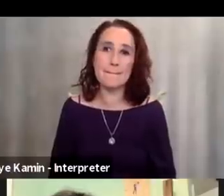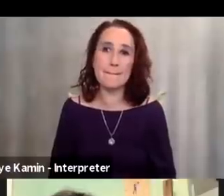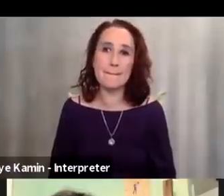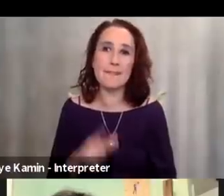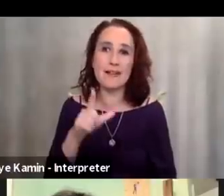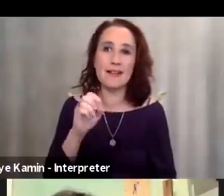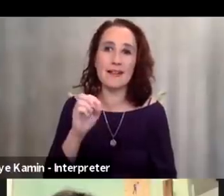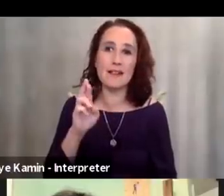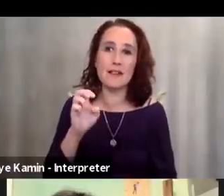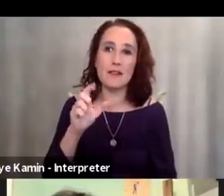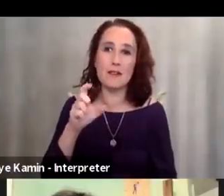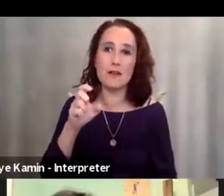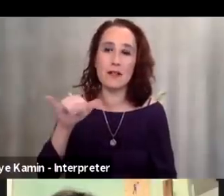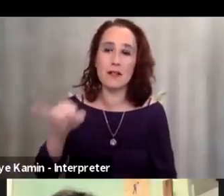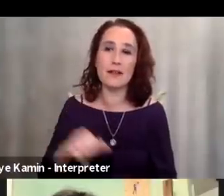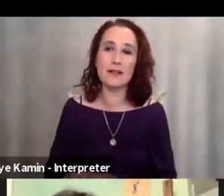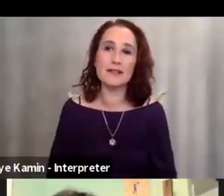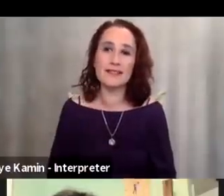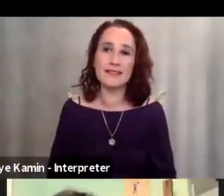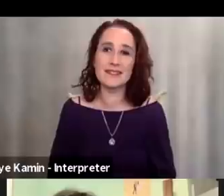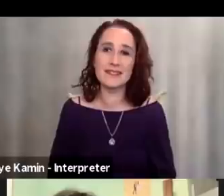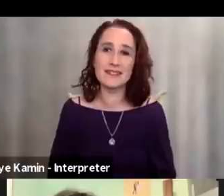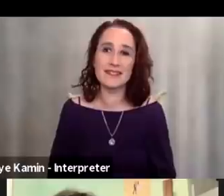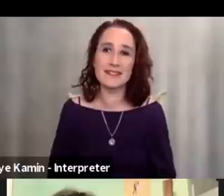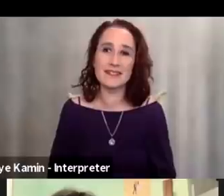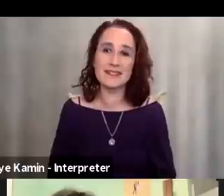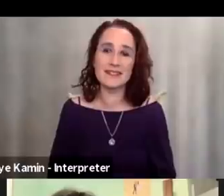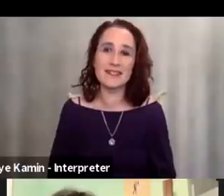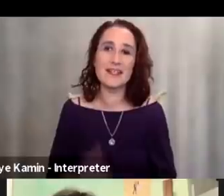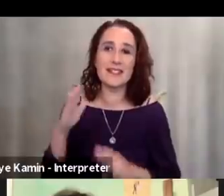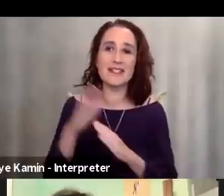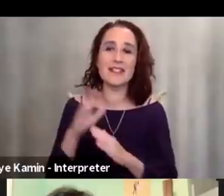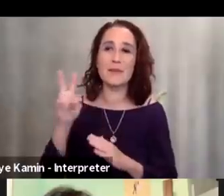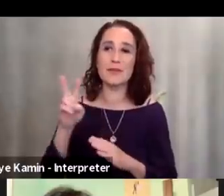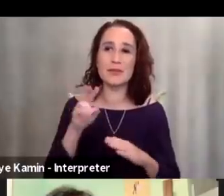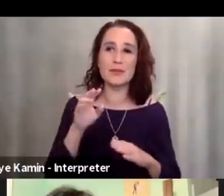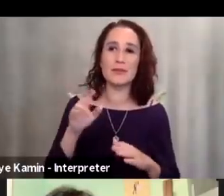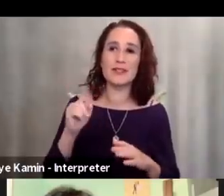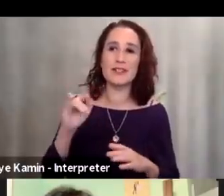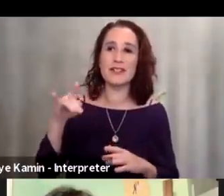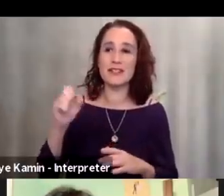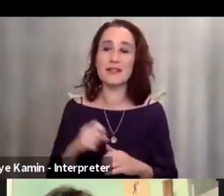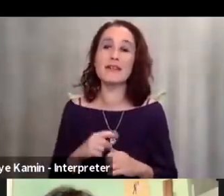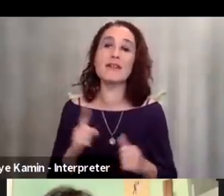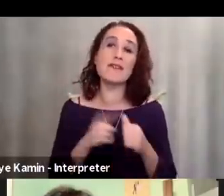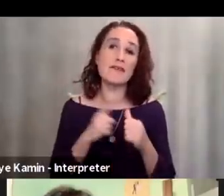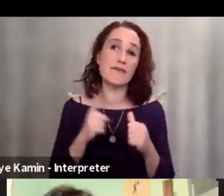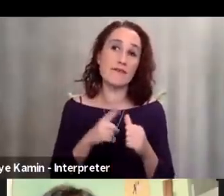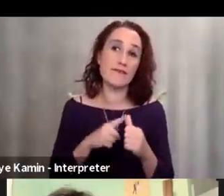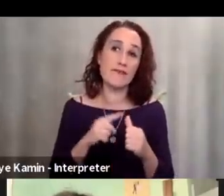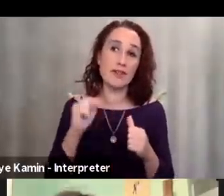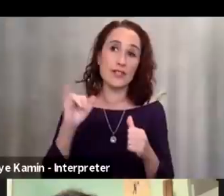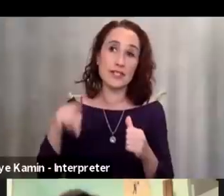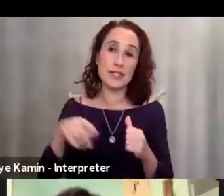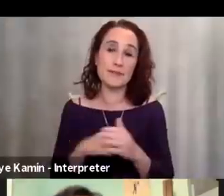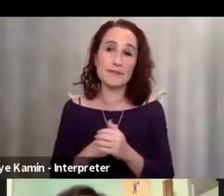And Lorelei. I think I've got my top two tips. My first one